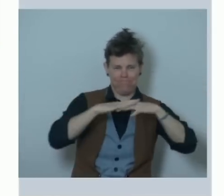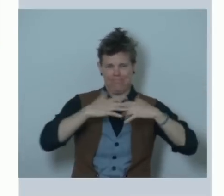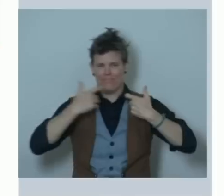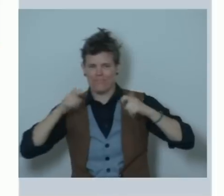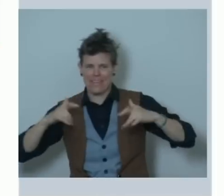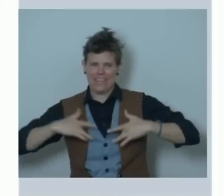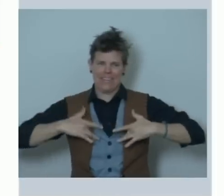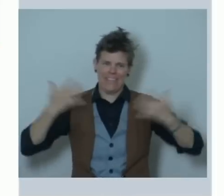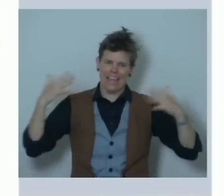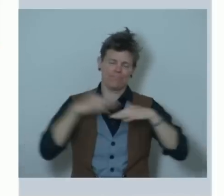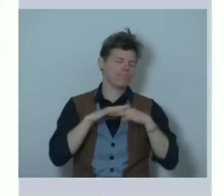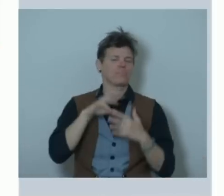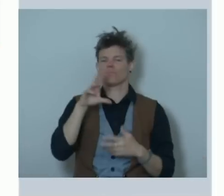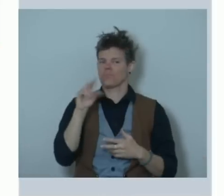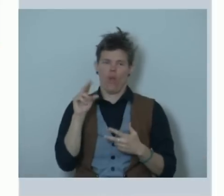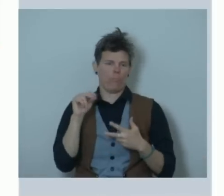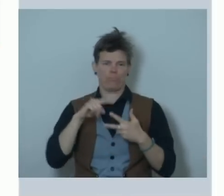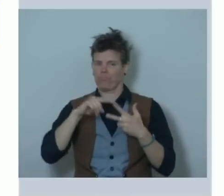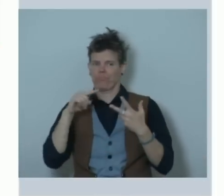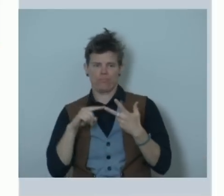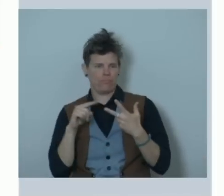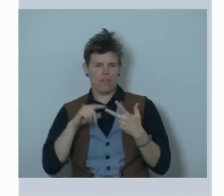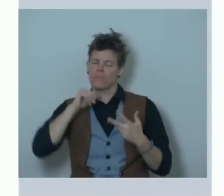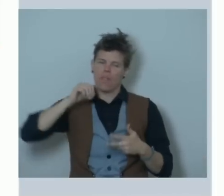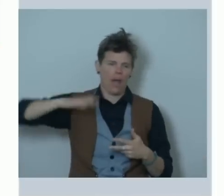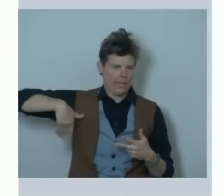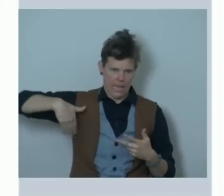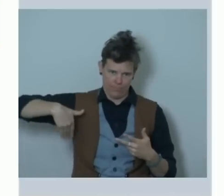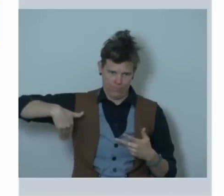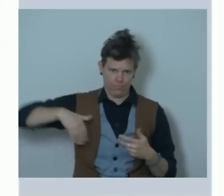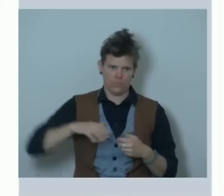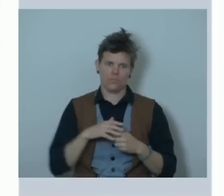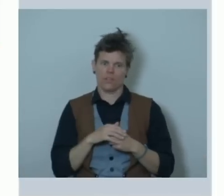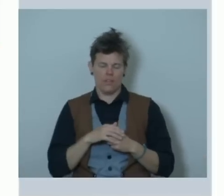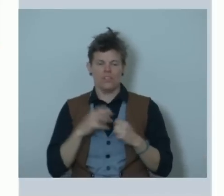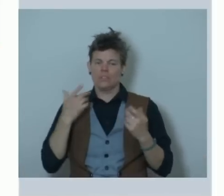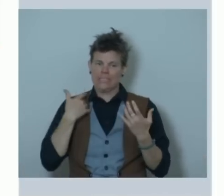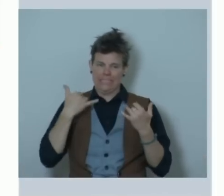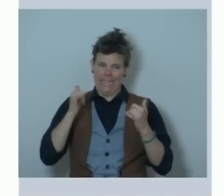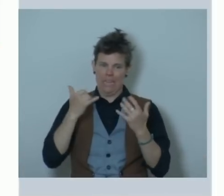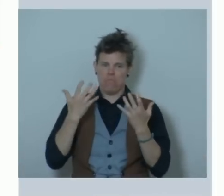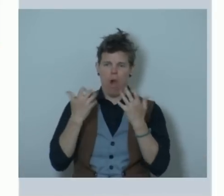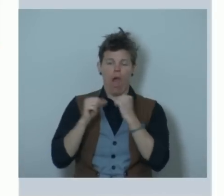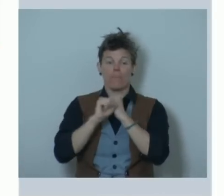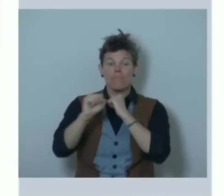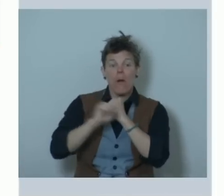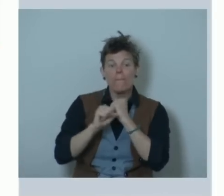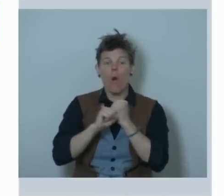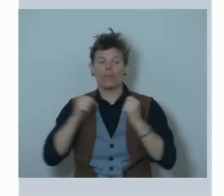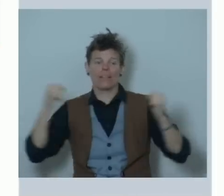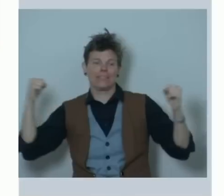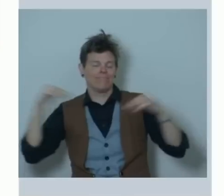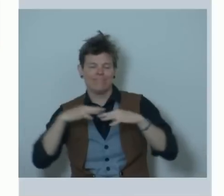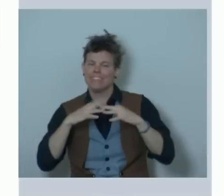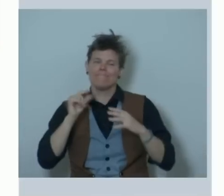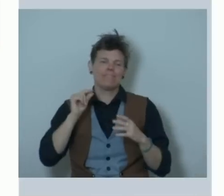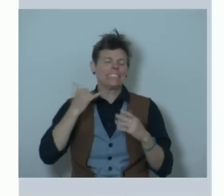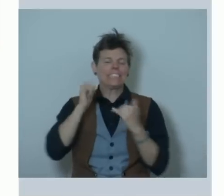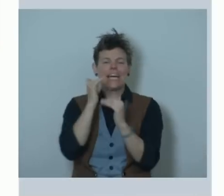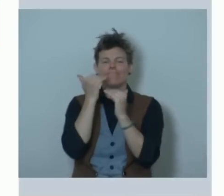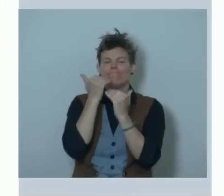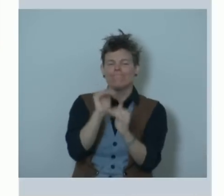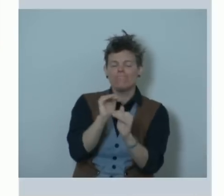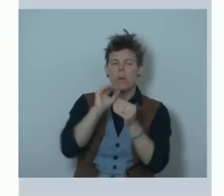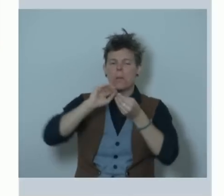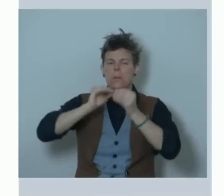likely not to be promoted, or they may stay in a restrictive public health order. These